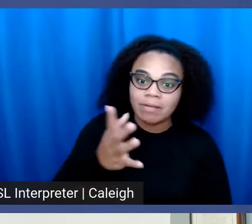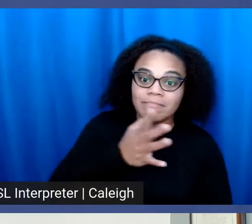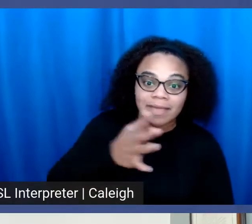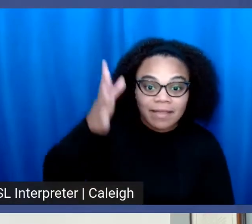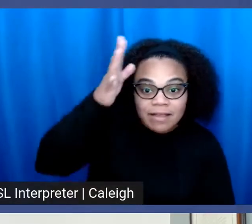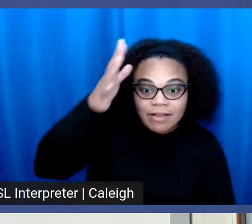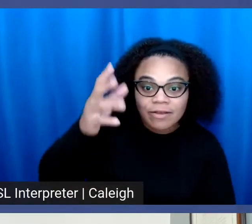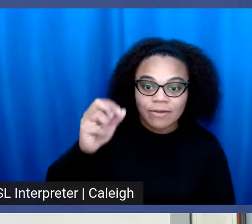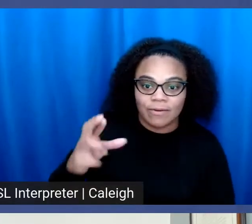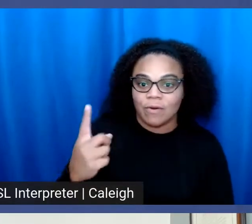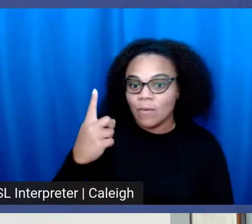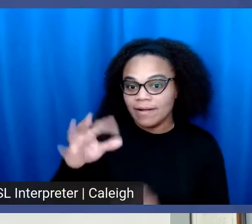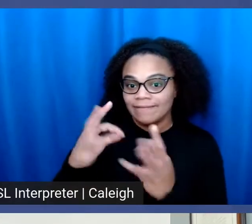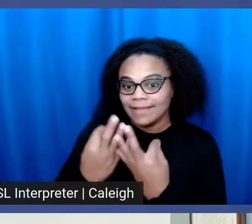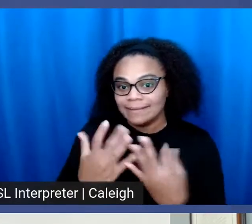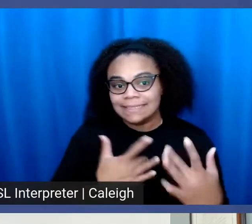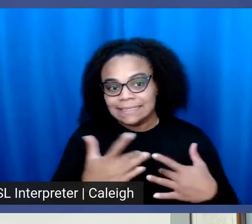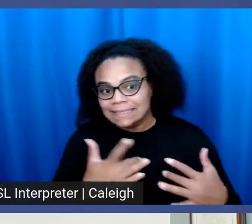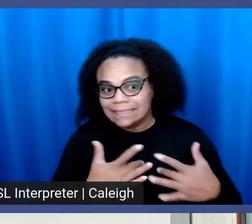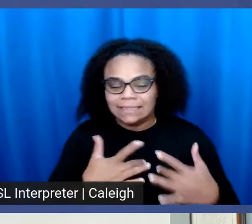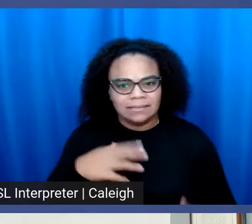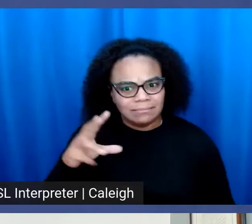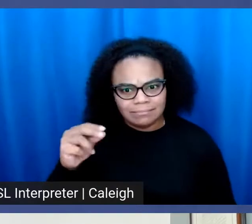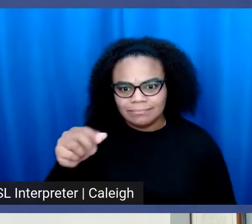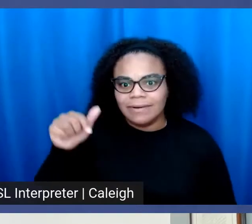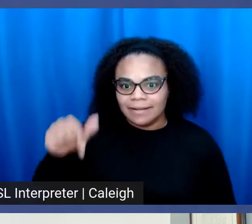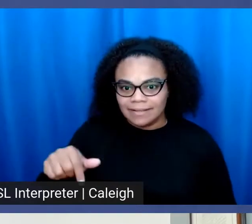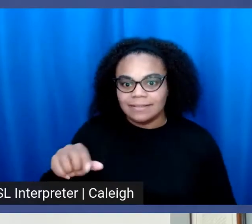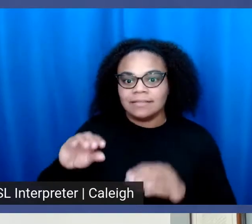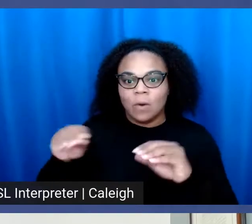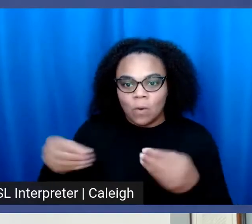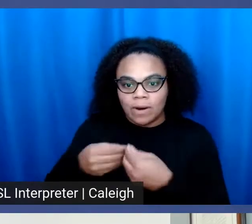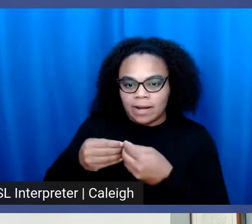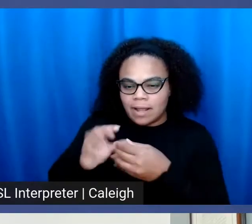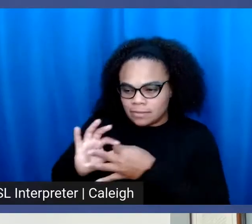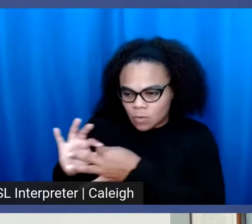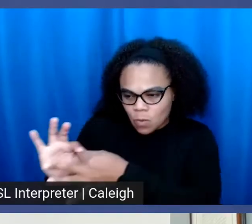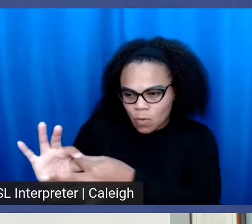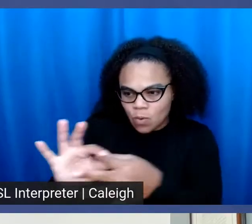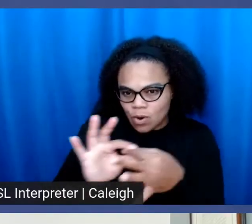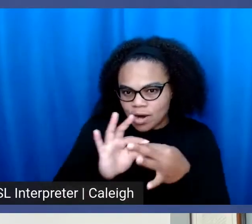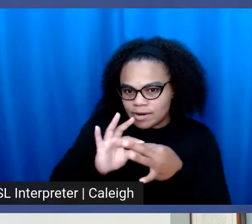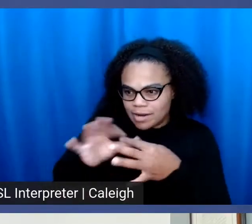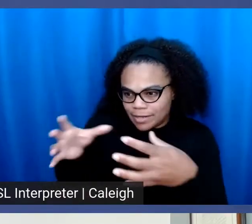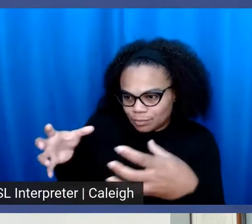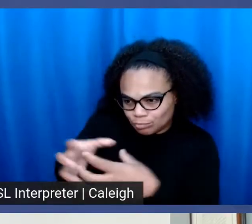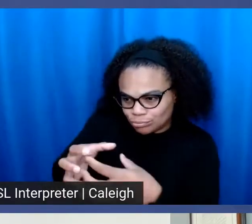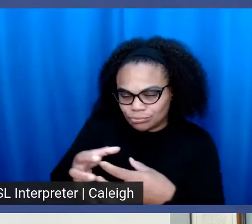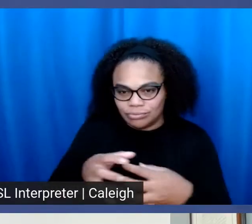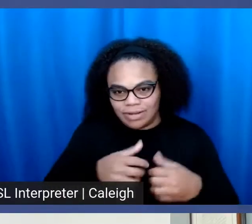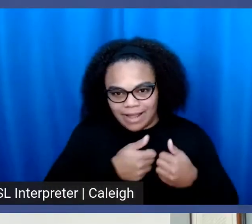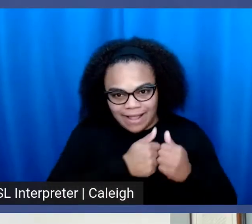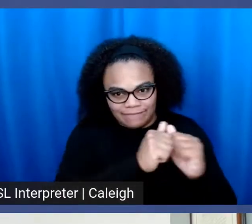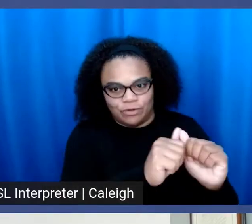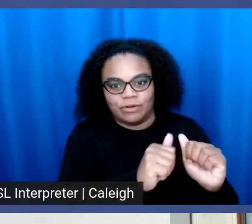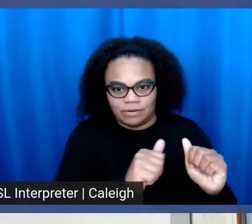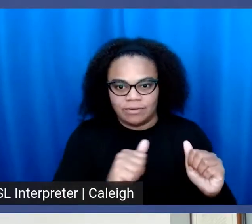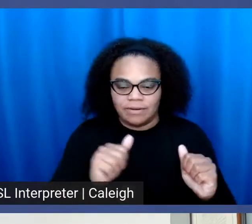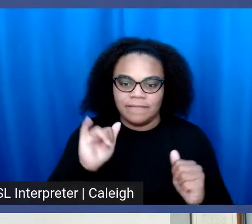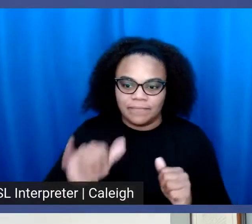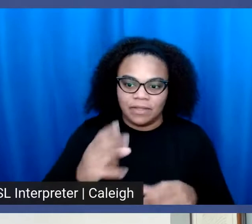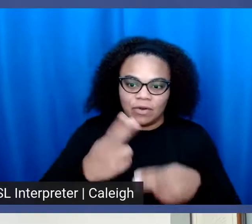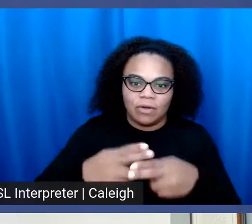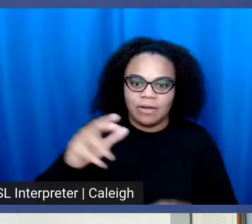family. This is an organized, coordinated effort. It's a tactic called astroturfing,